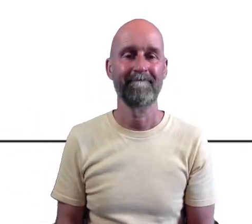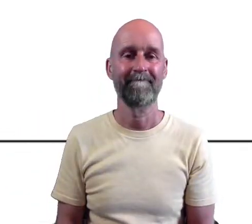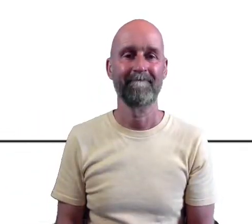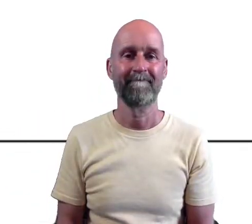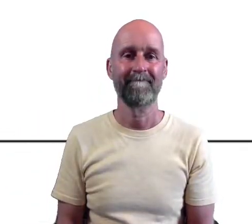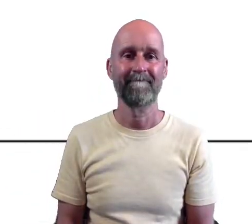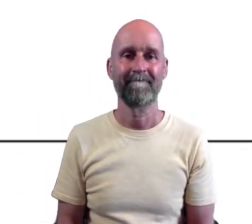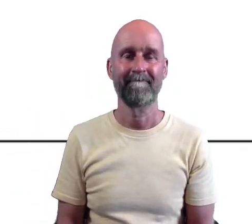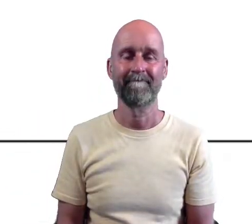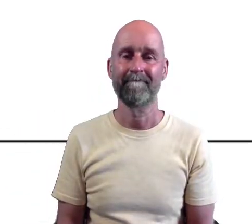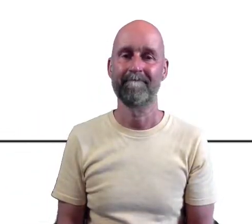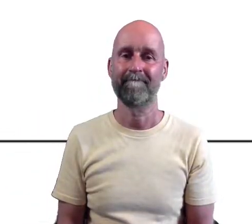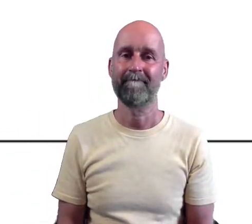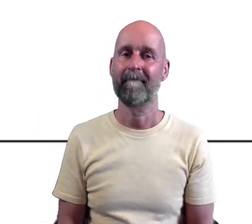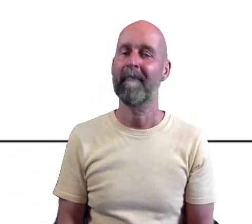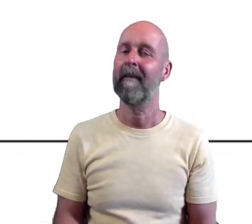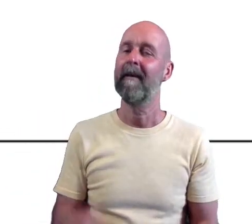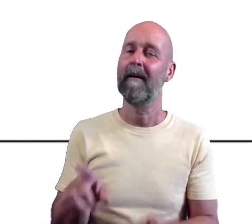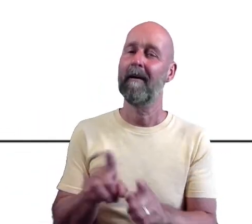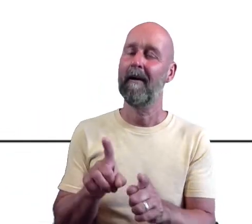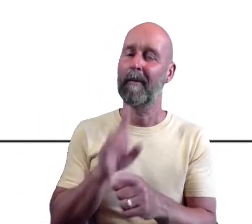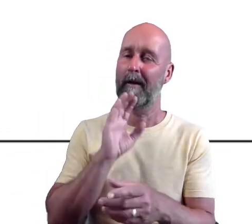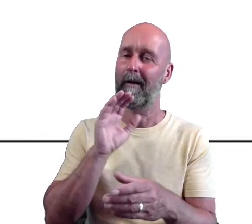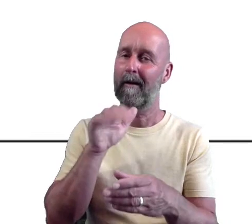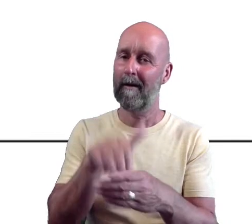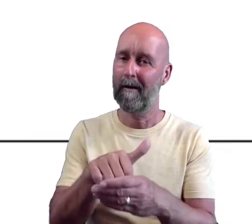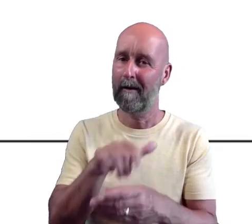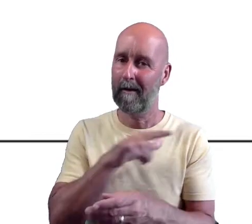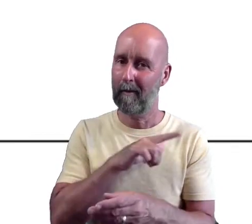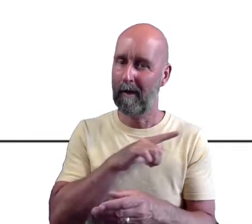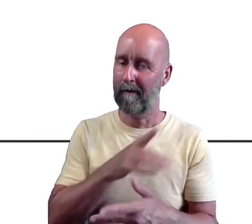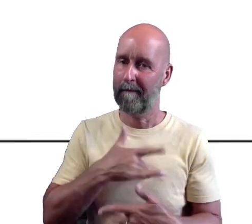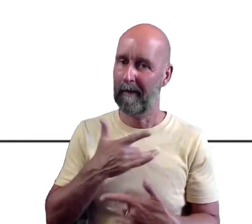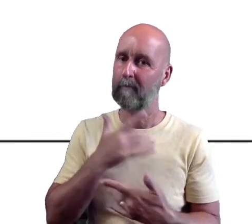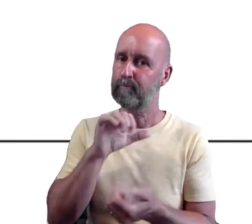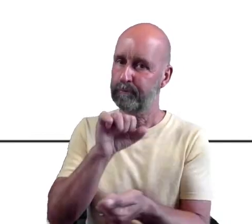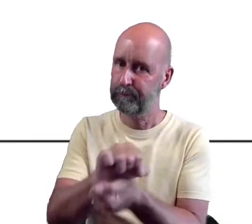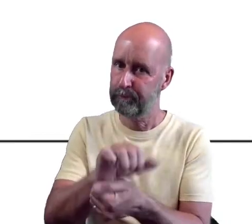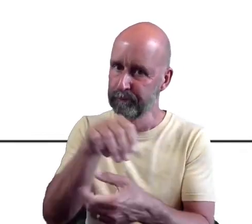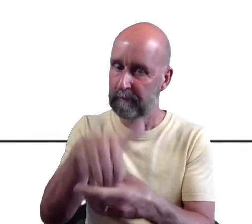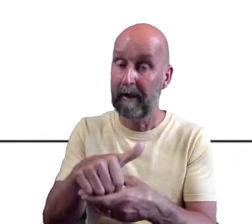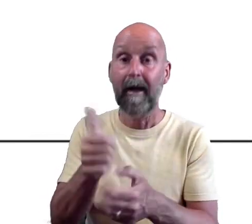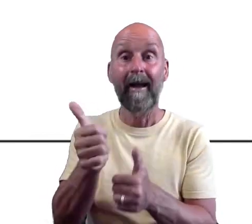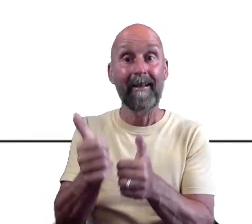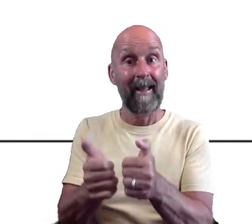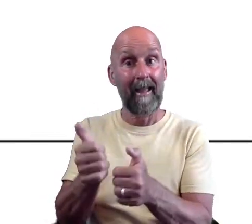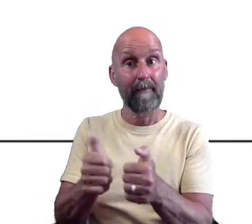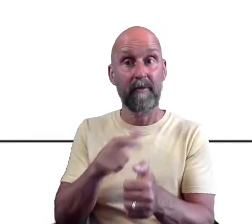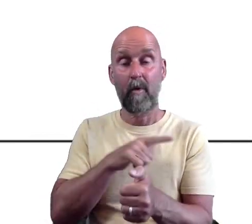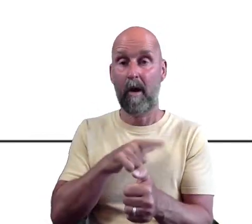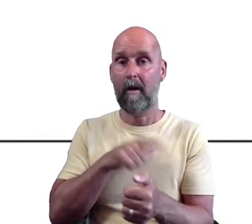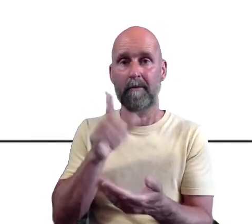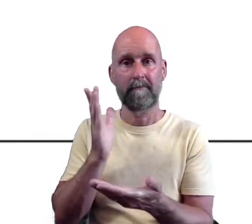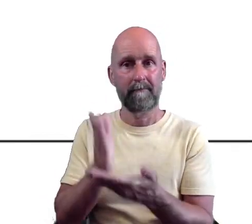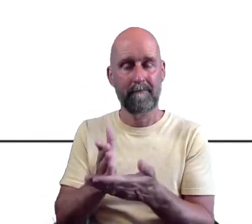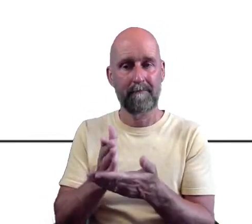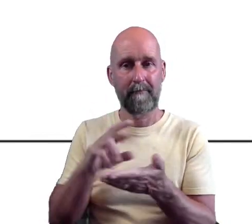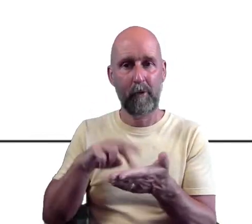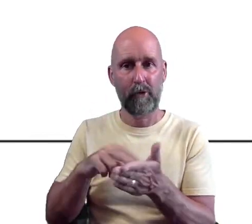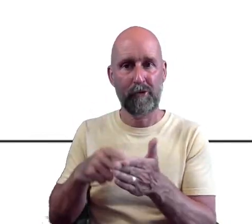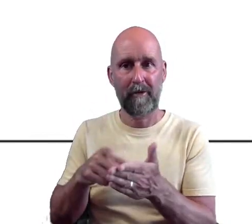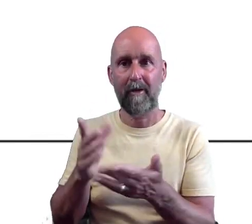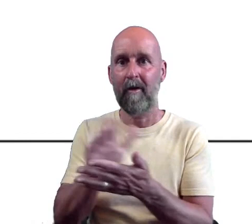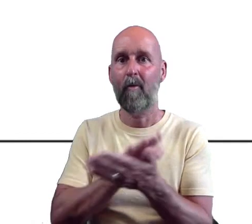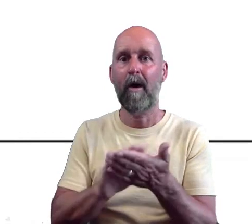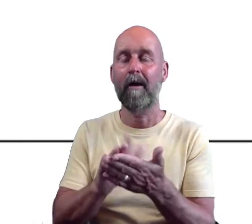This point about agency is really important, though, because games are ultimately about contingency, which basically means uncertainty